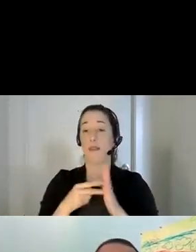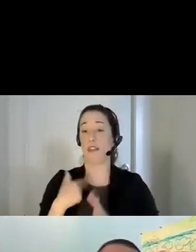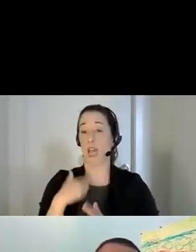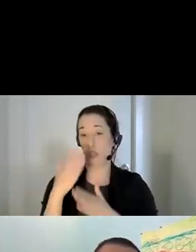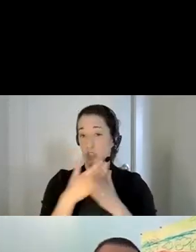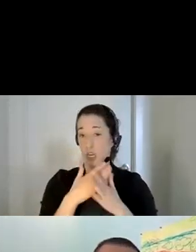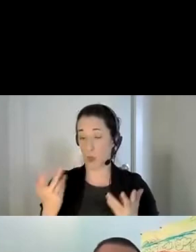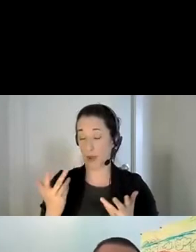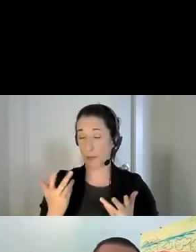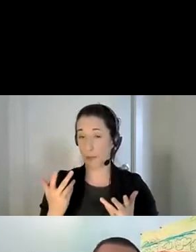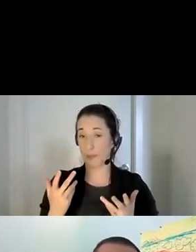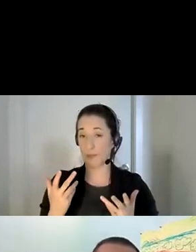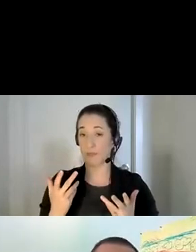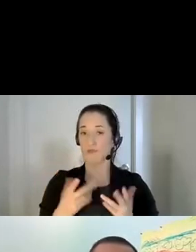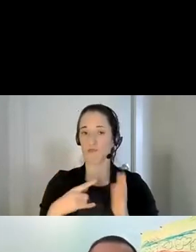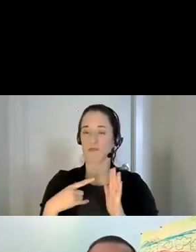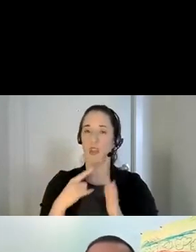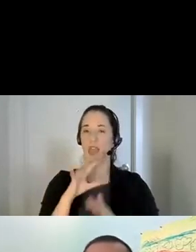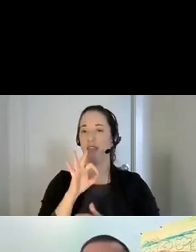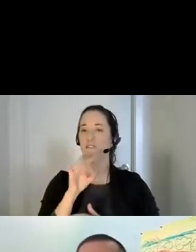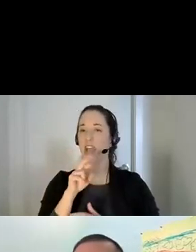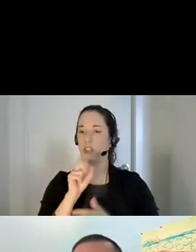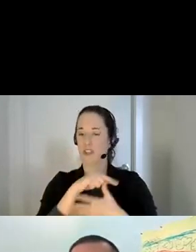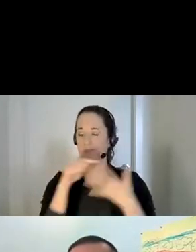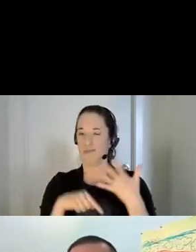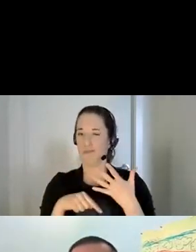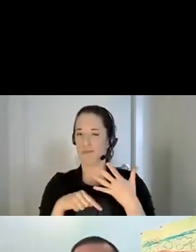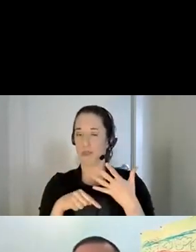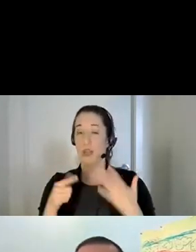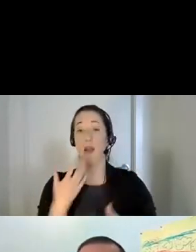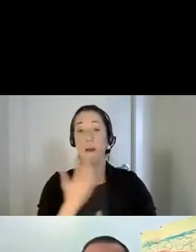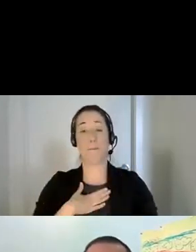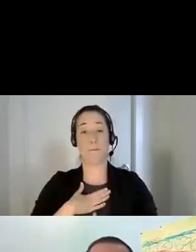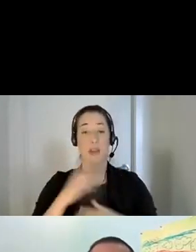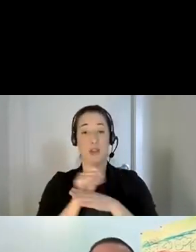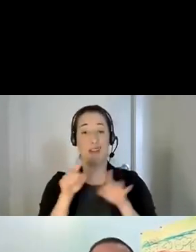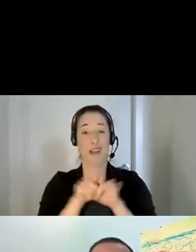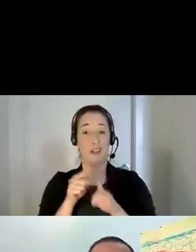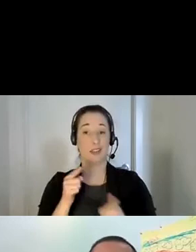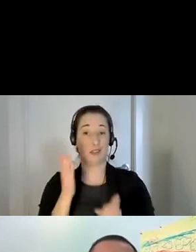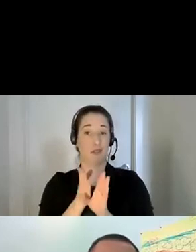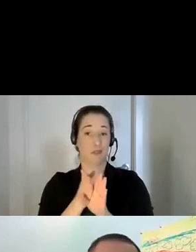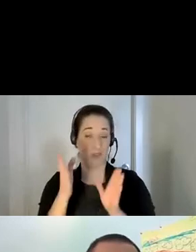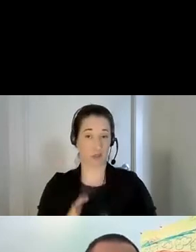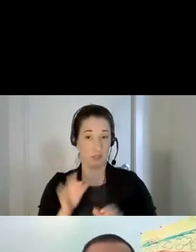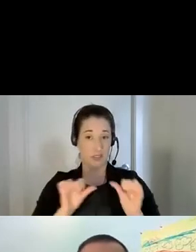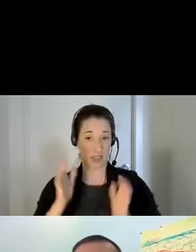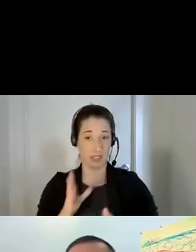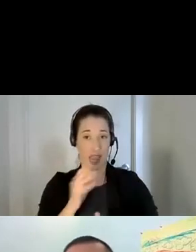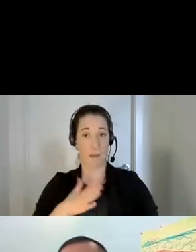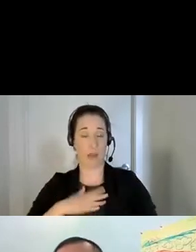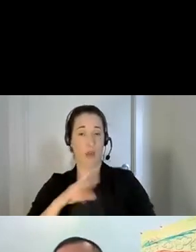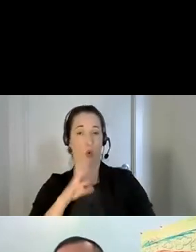a reflection of these factors. My training as a psychological scientist and my personal experiences